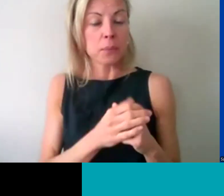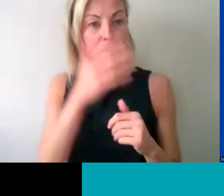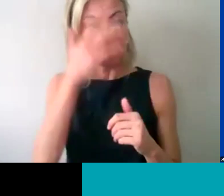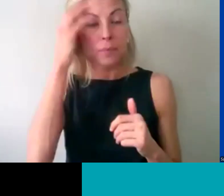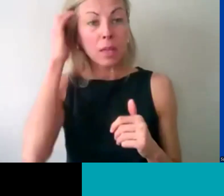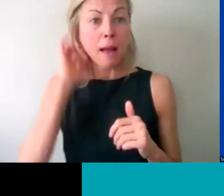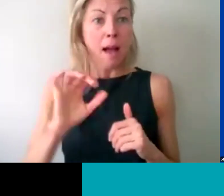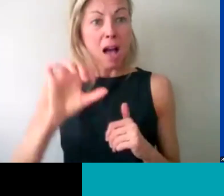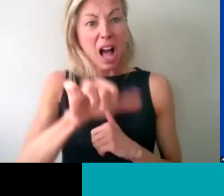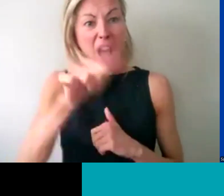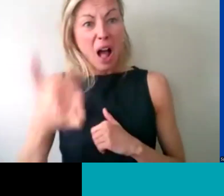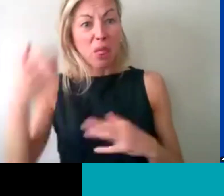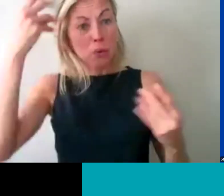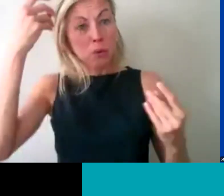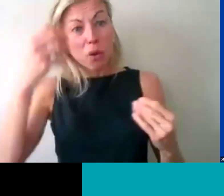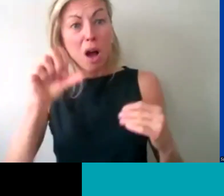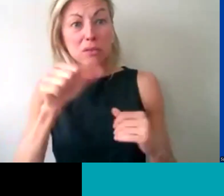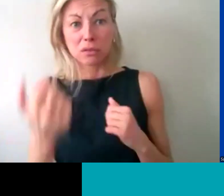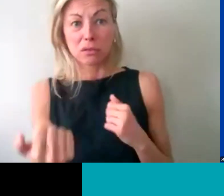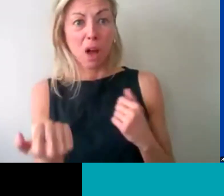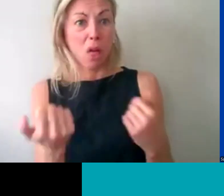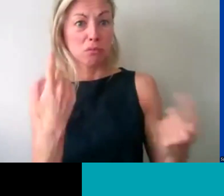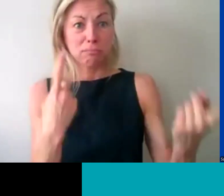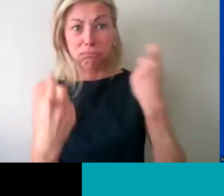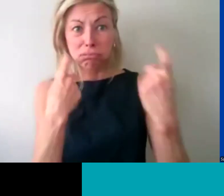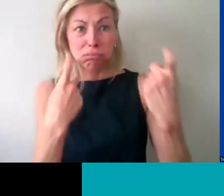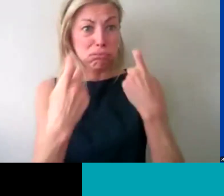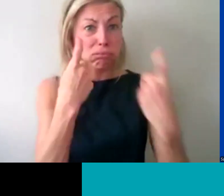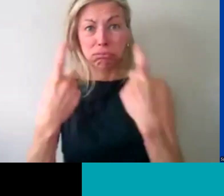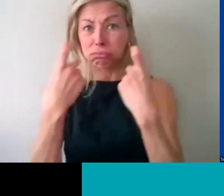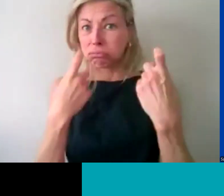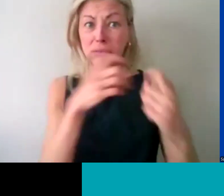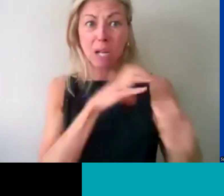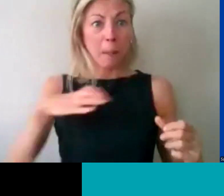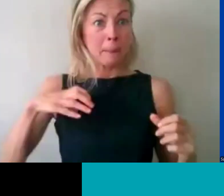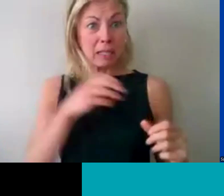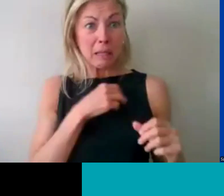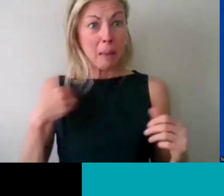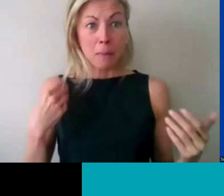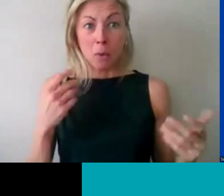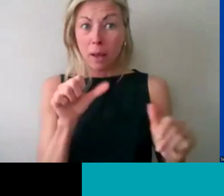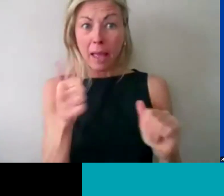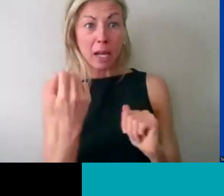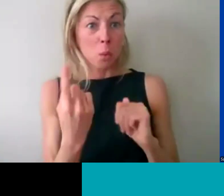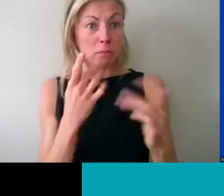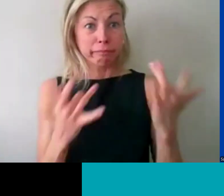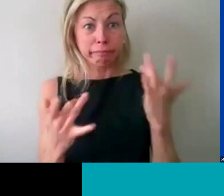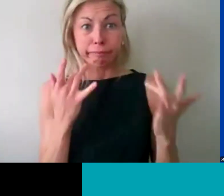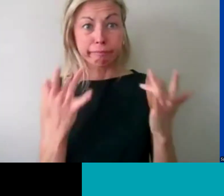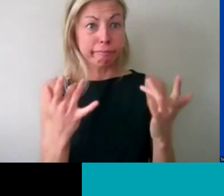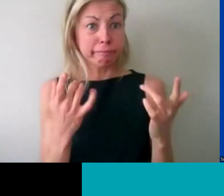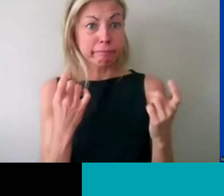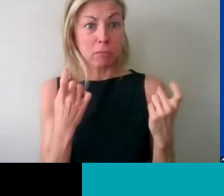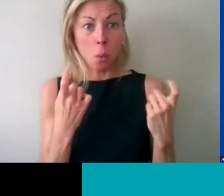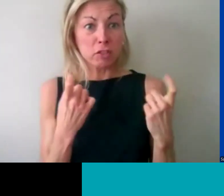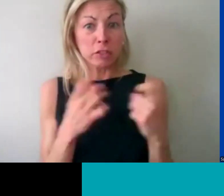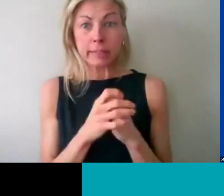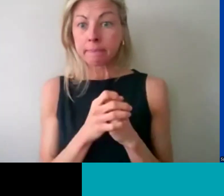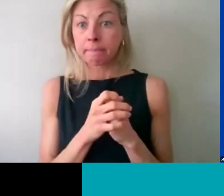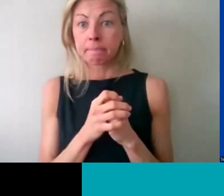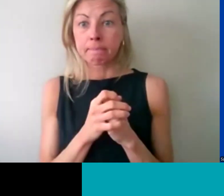Other thoughts or questions from committee members as well? Something that I